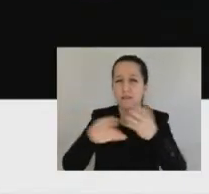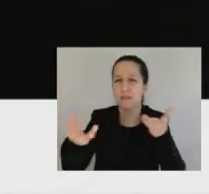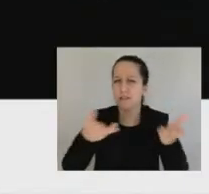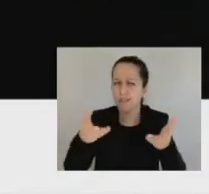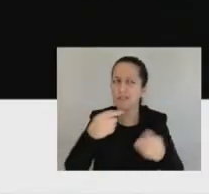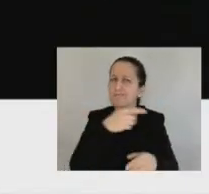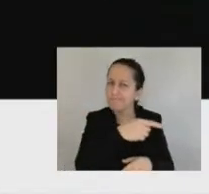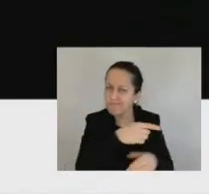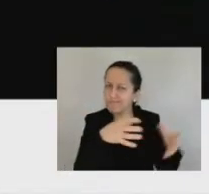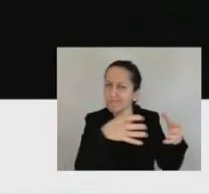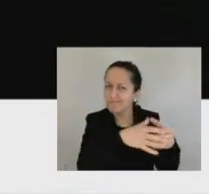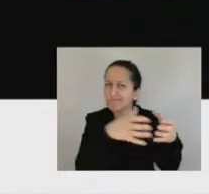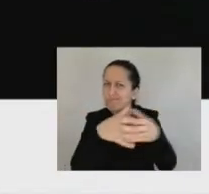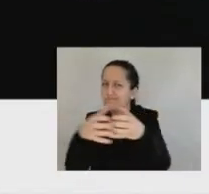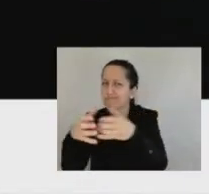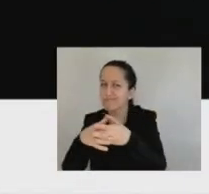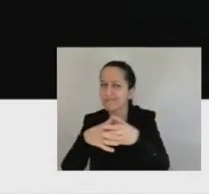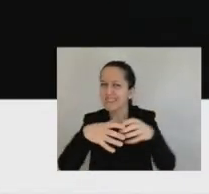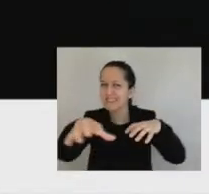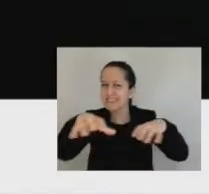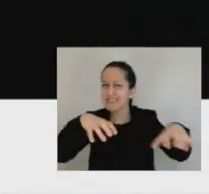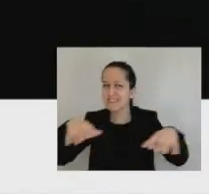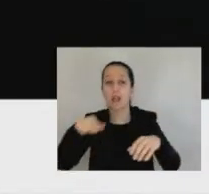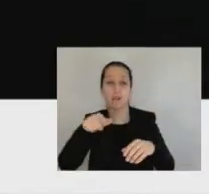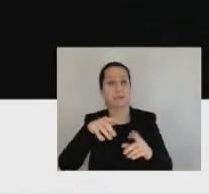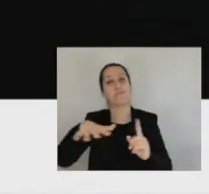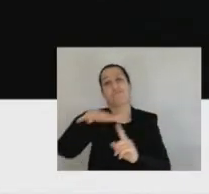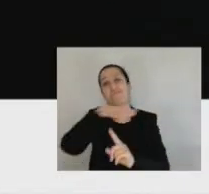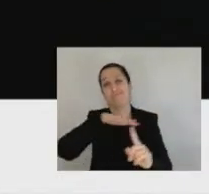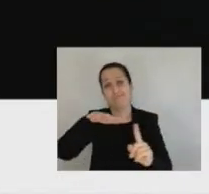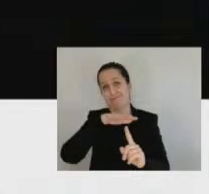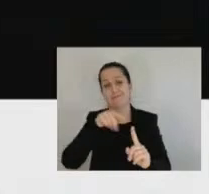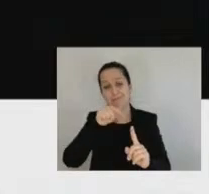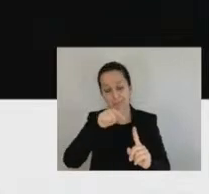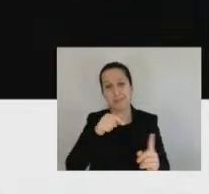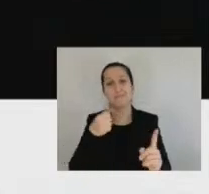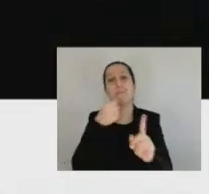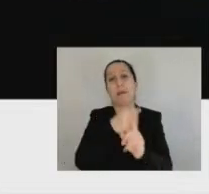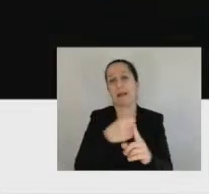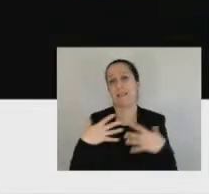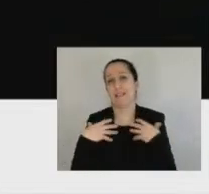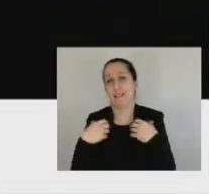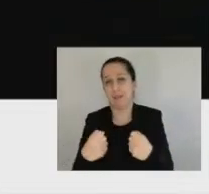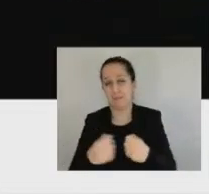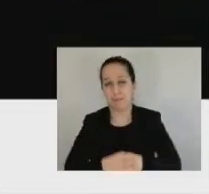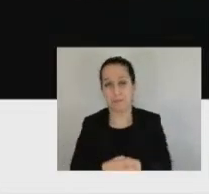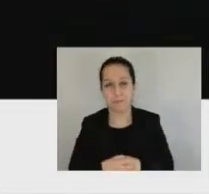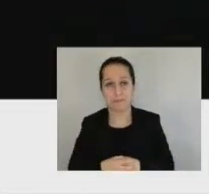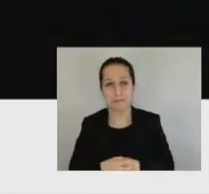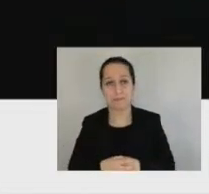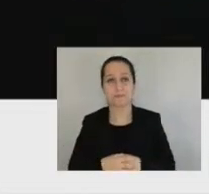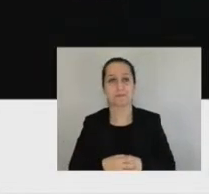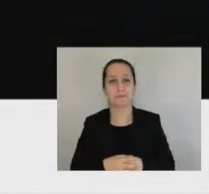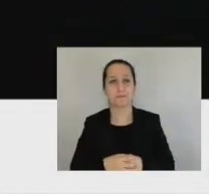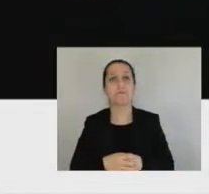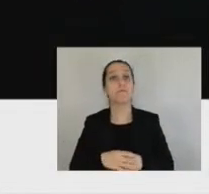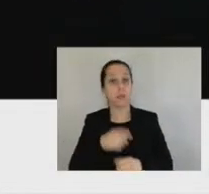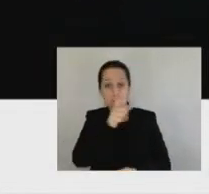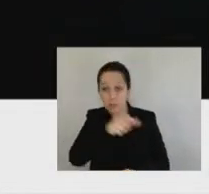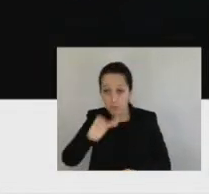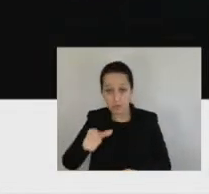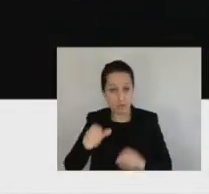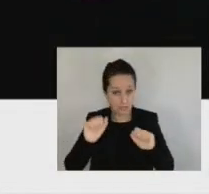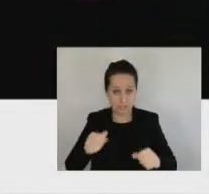expression of inequity, inequality, or social exclusion. And it is being expressed in health results. Indeed,